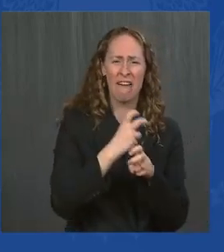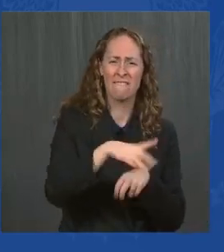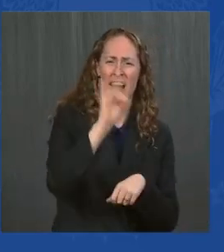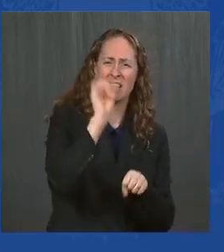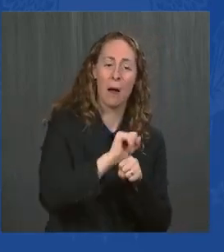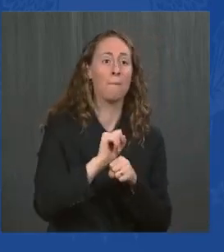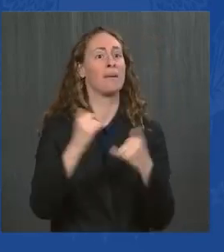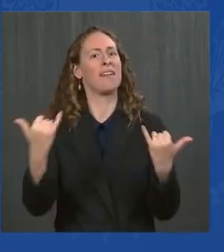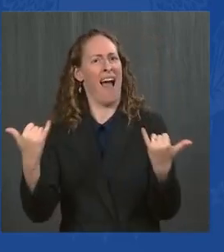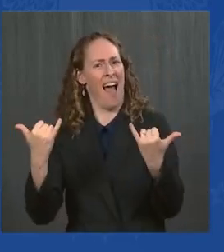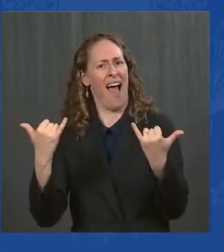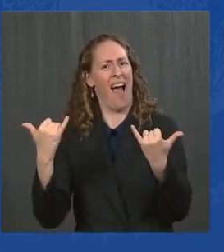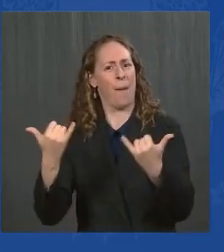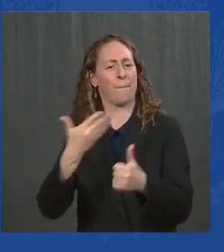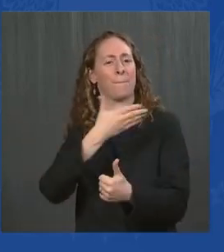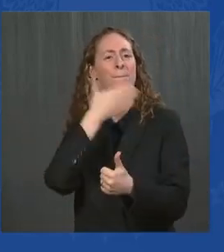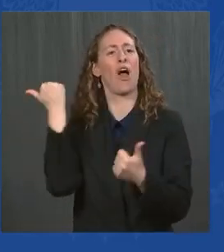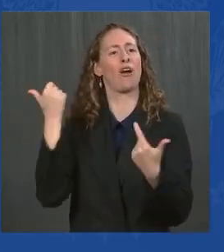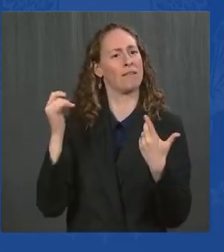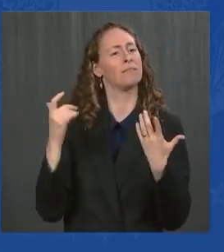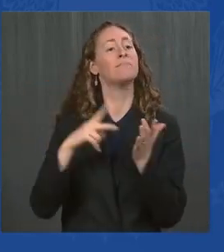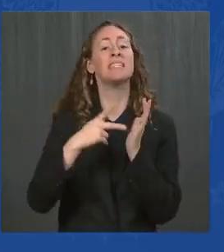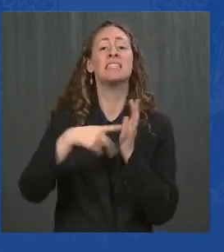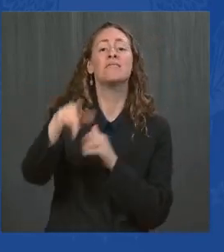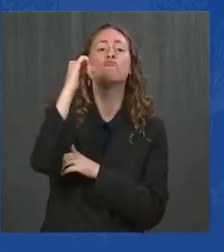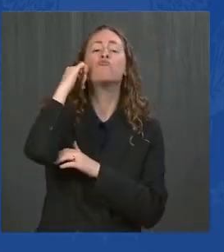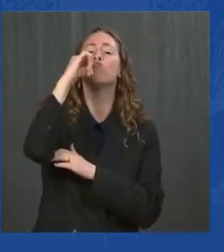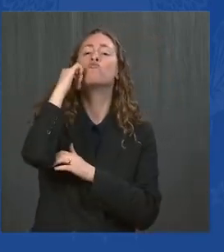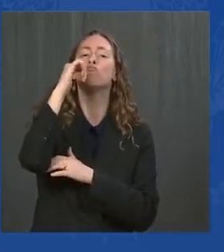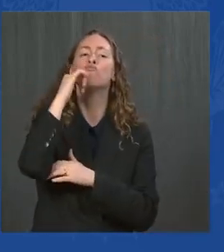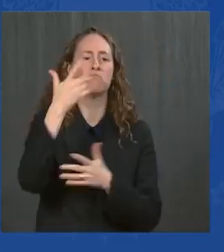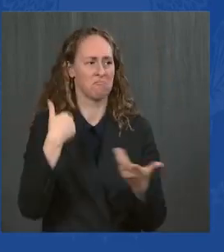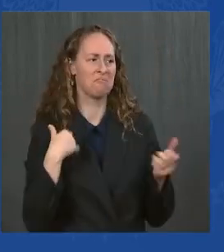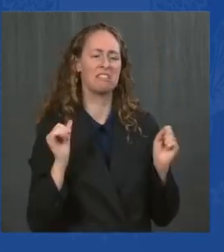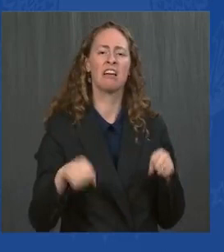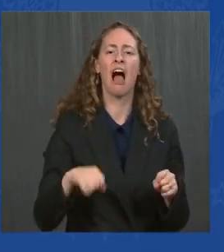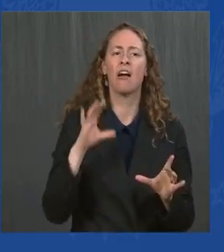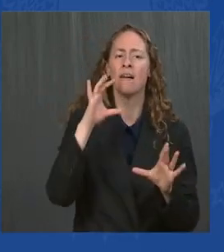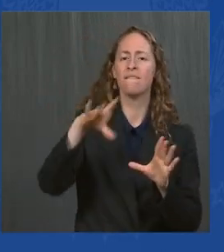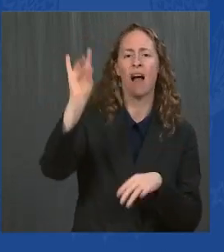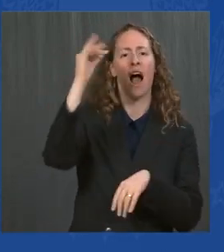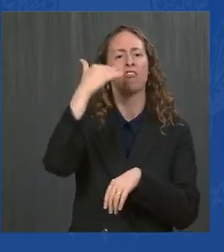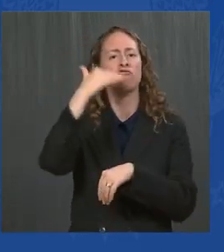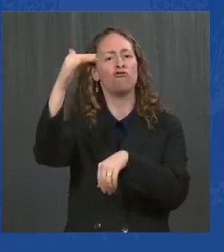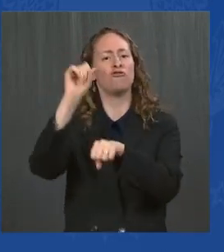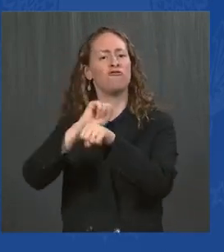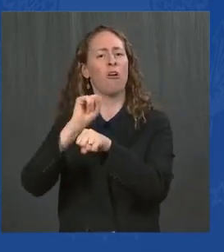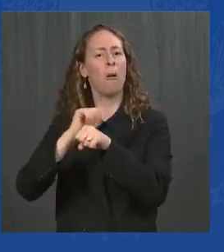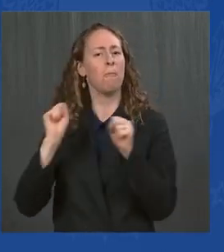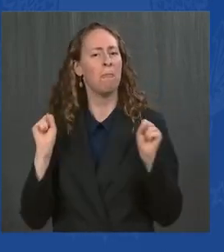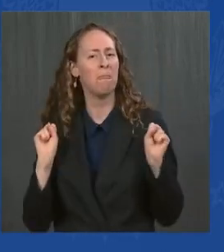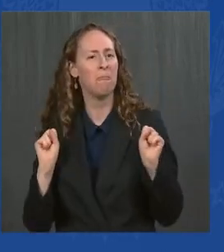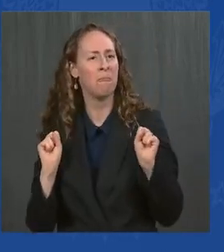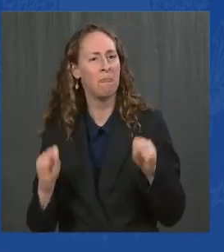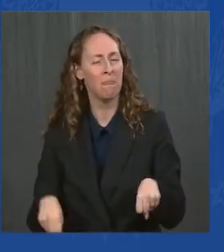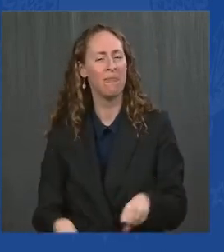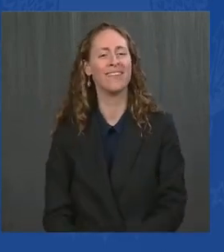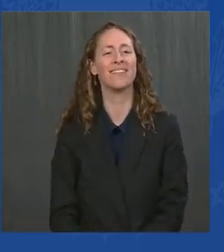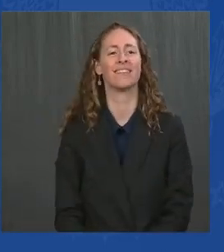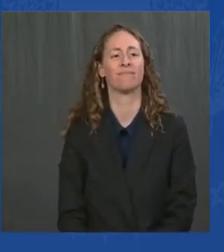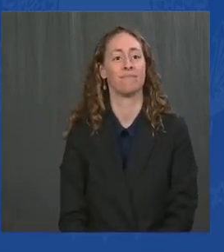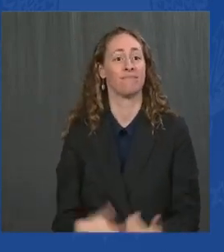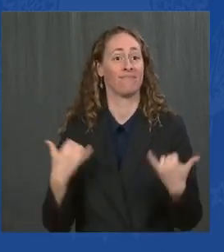regular people can see a place for themselves in the economy. The holidays we celebrate this weekend, the holiday Labor